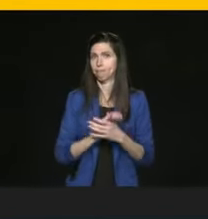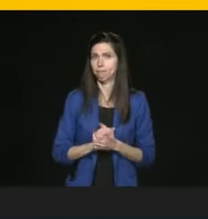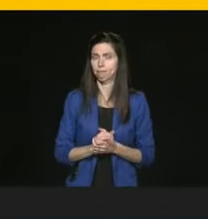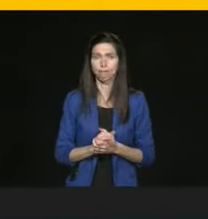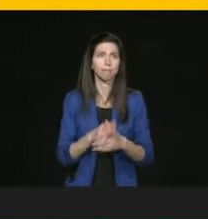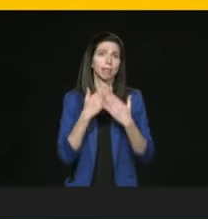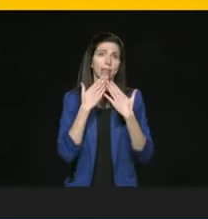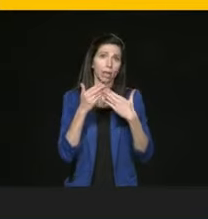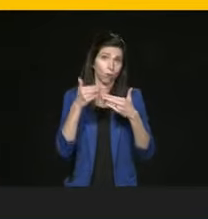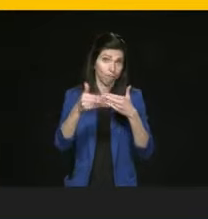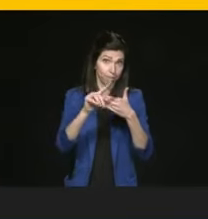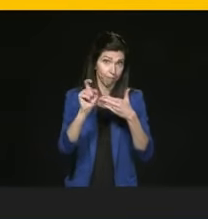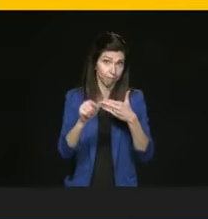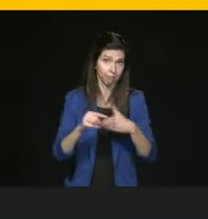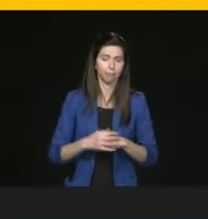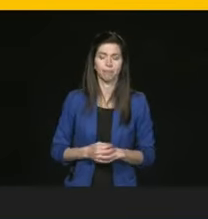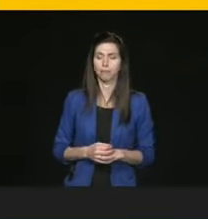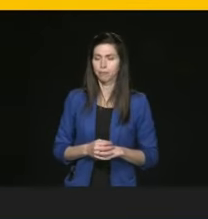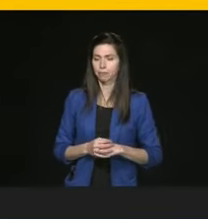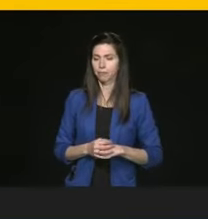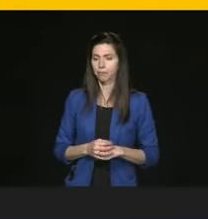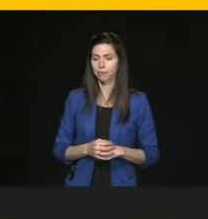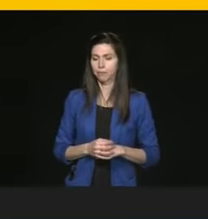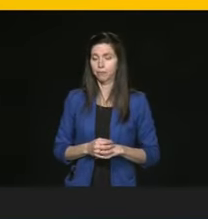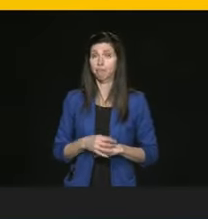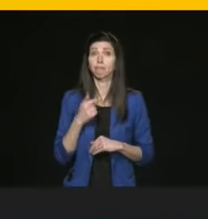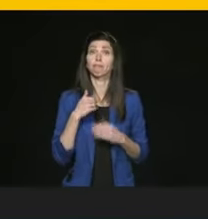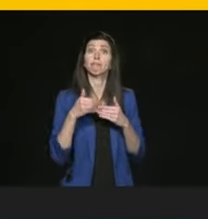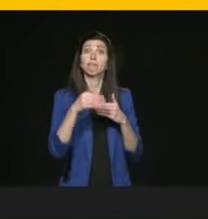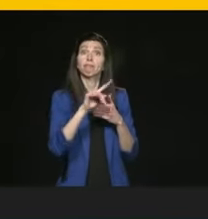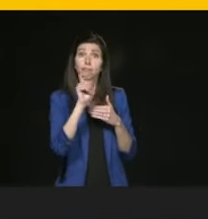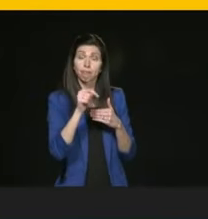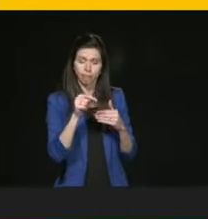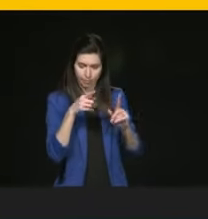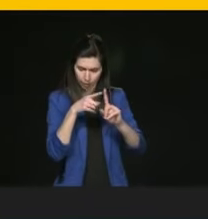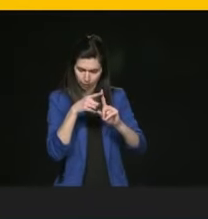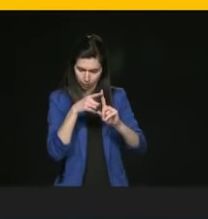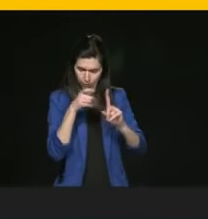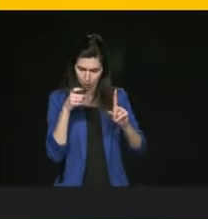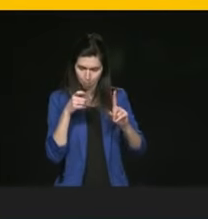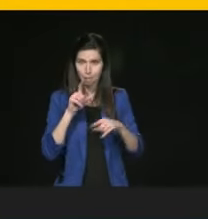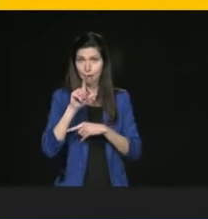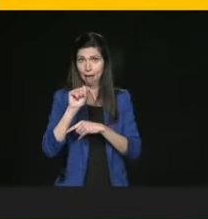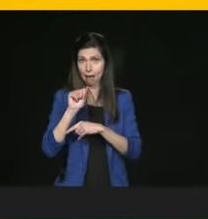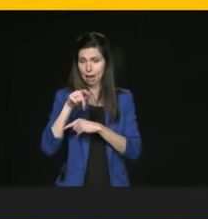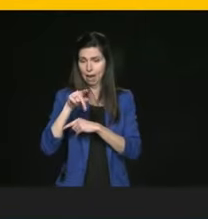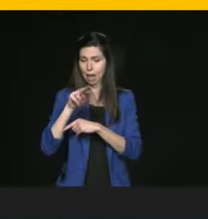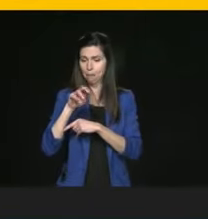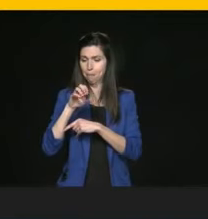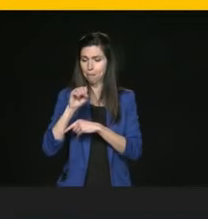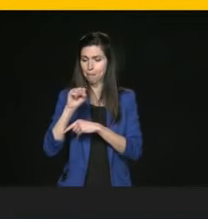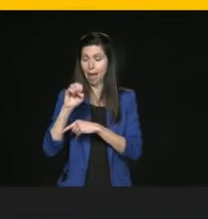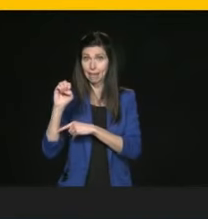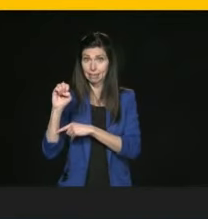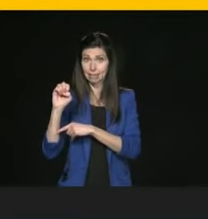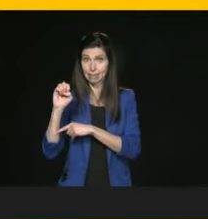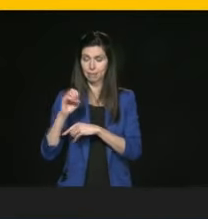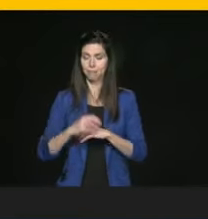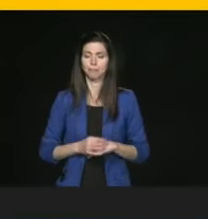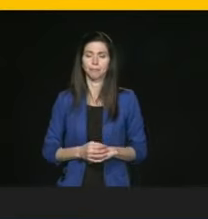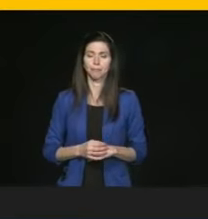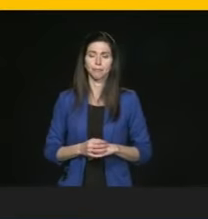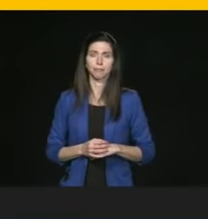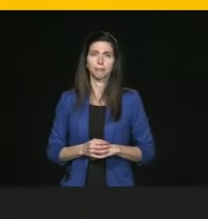Our next question is from Catherine Lévesque with La Presse Canadienne. Next question, Catherine Lévesque, La Presse Canadienne.